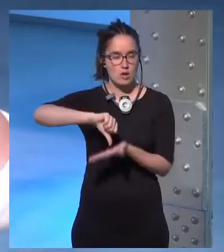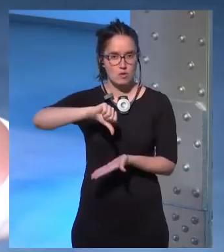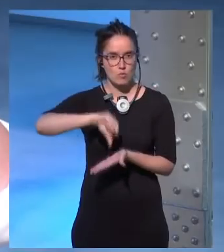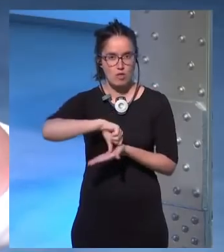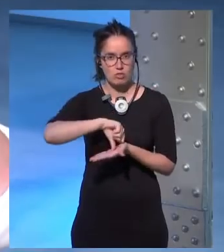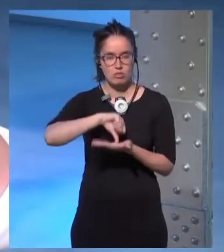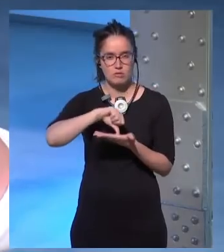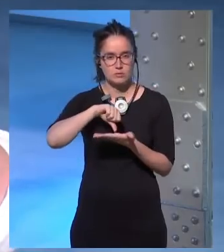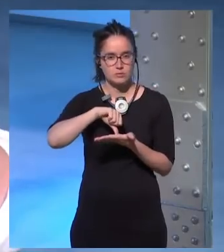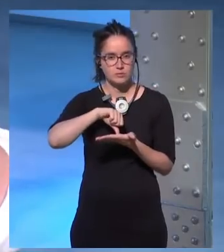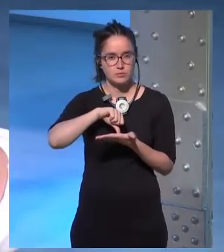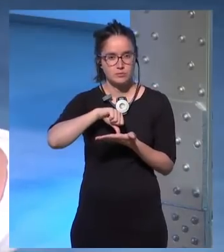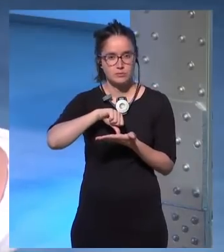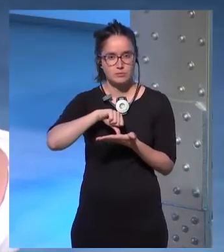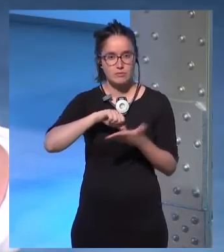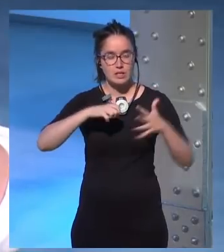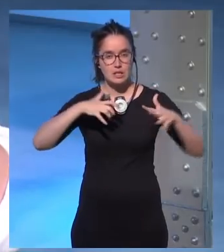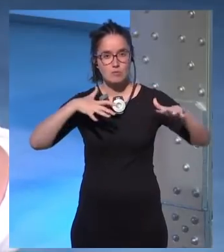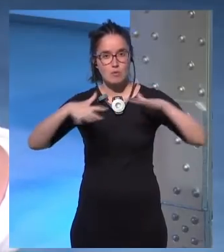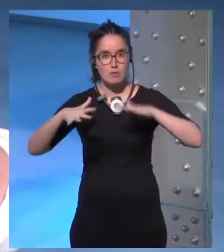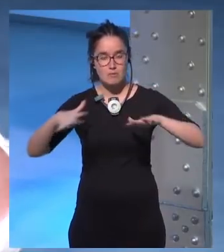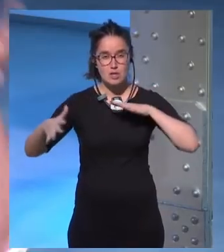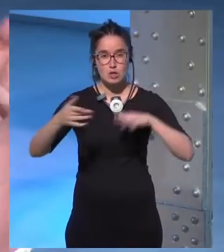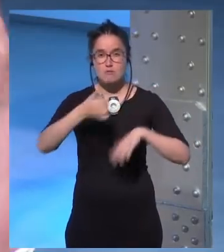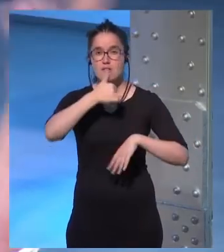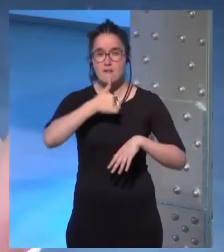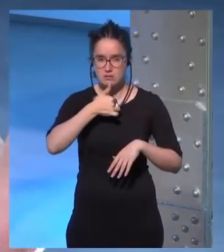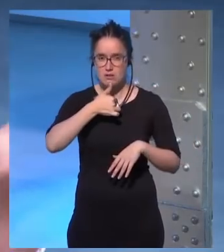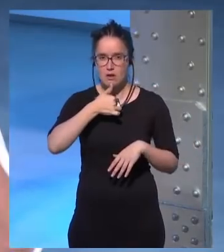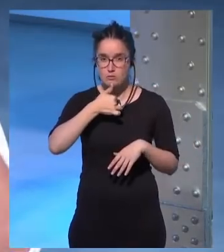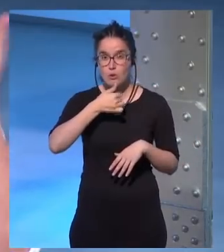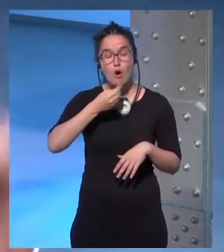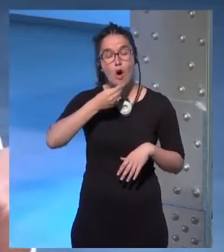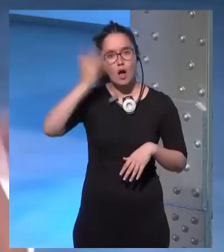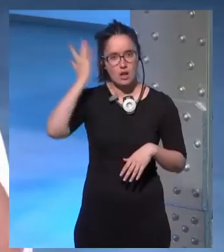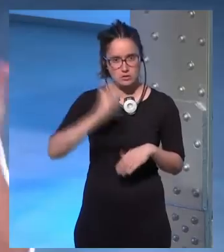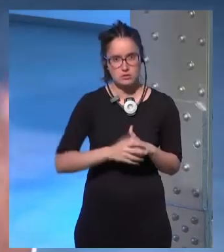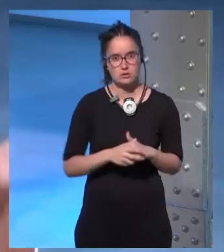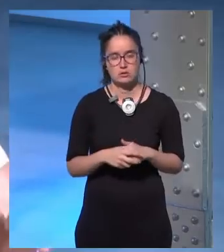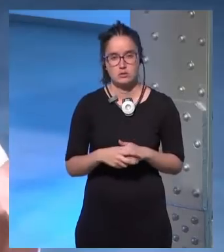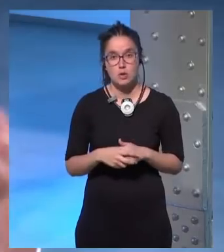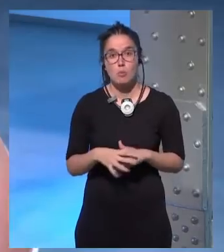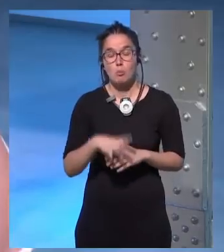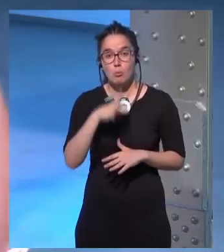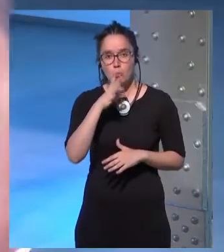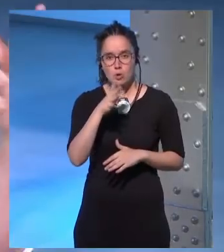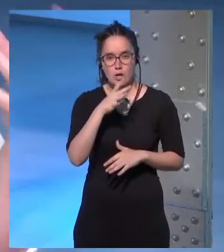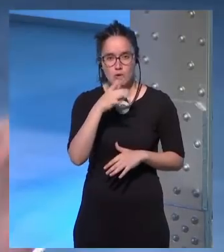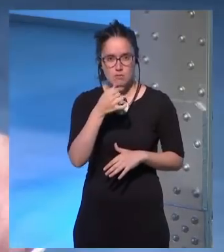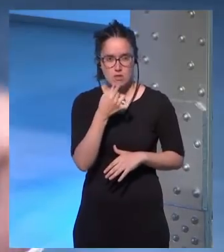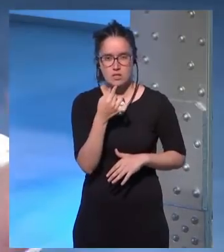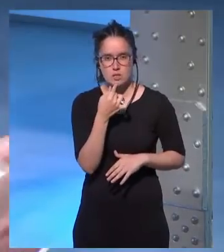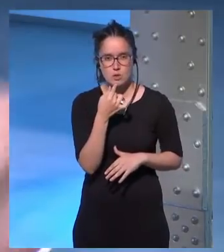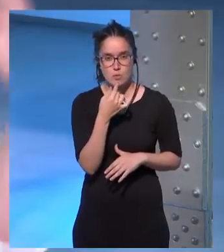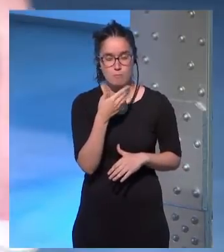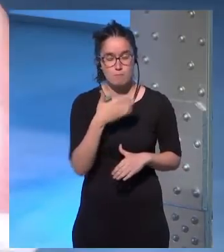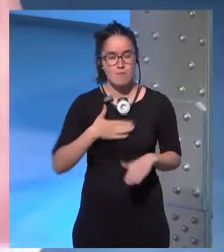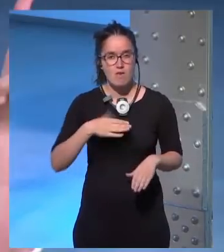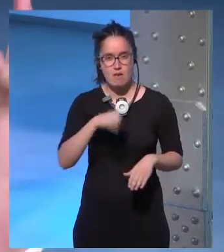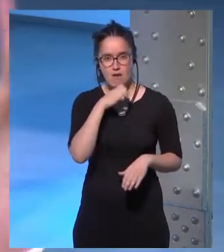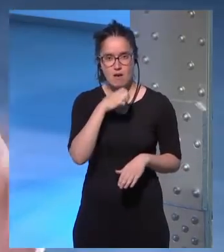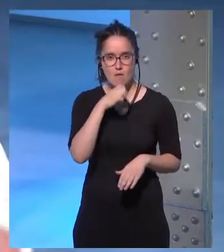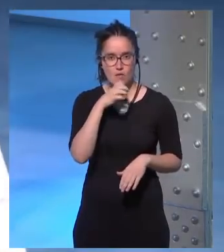resistance movements that I would really love to do. Just because, again, my grandmother grew up in Nazi-occupied France. My great-grandfather's part of the